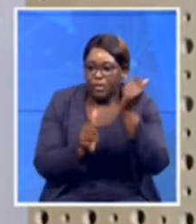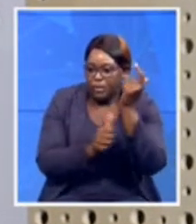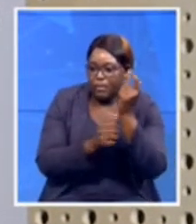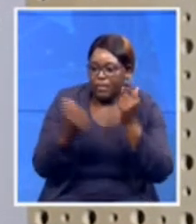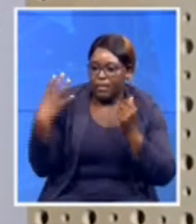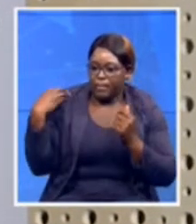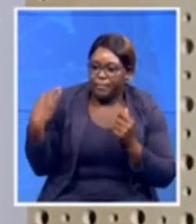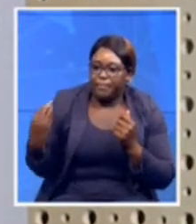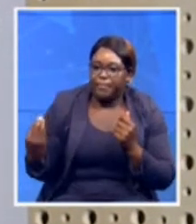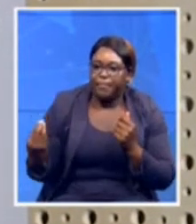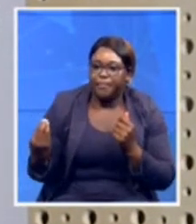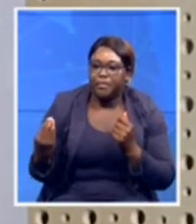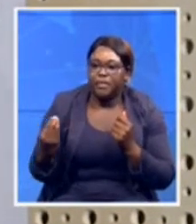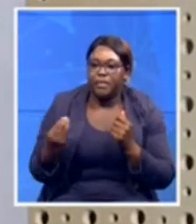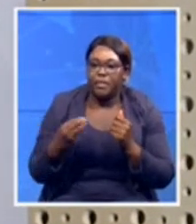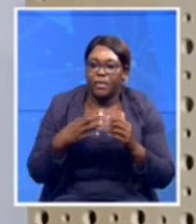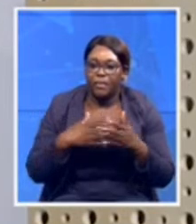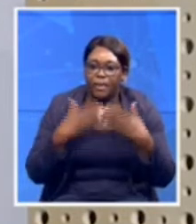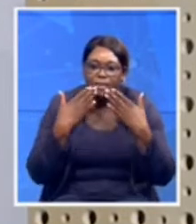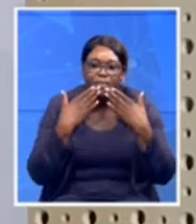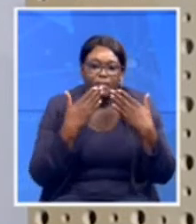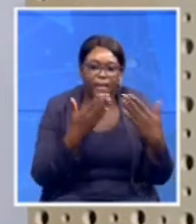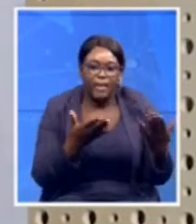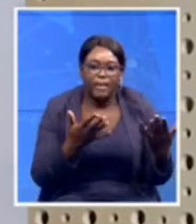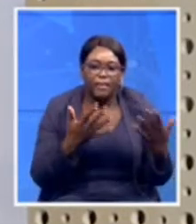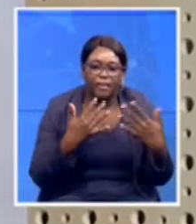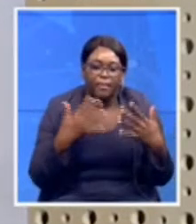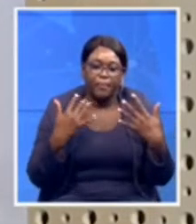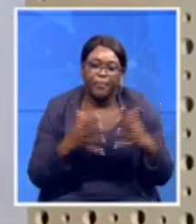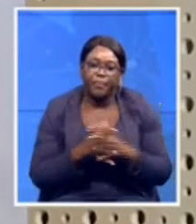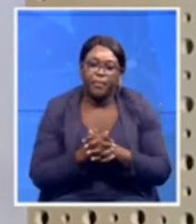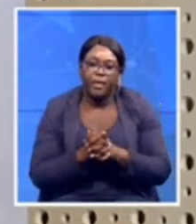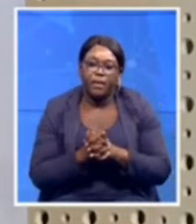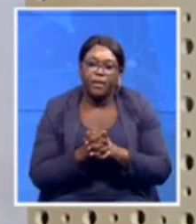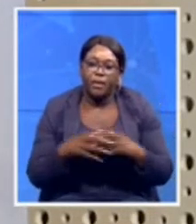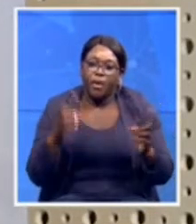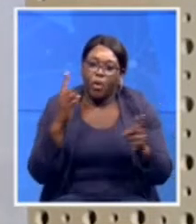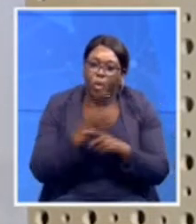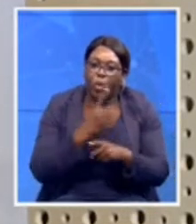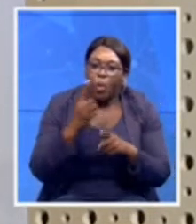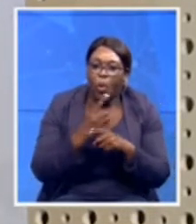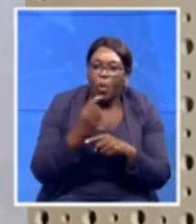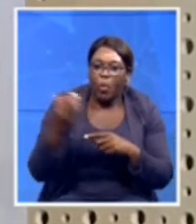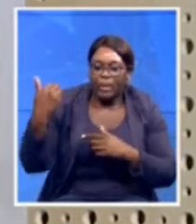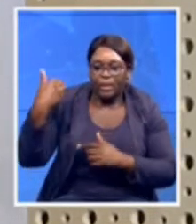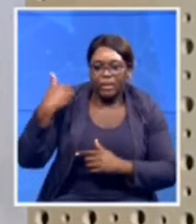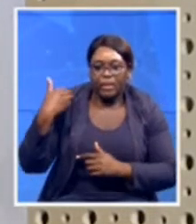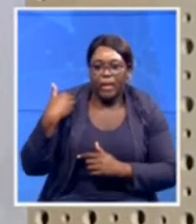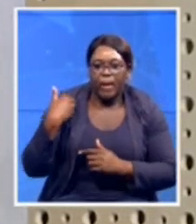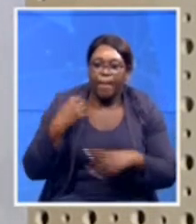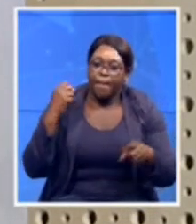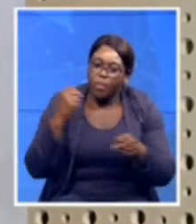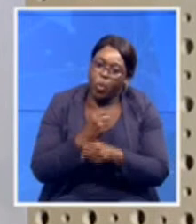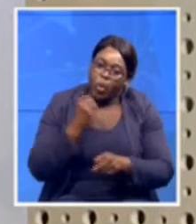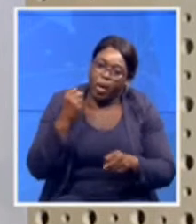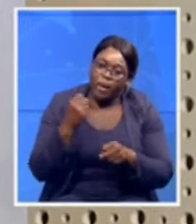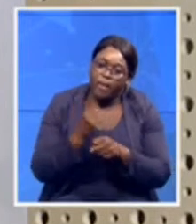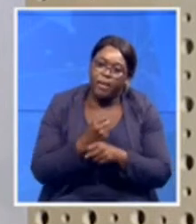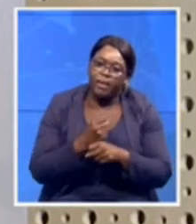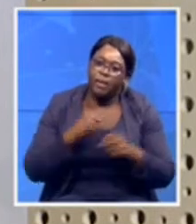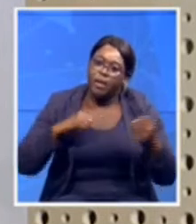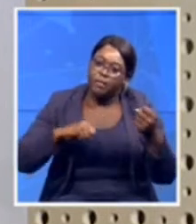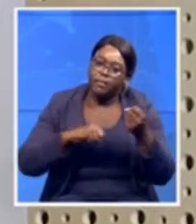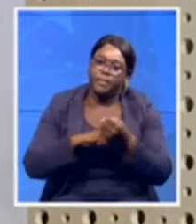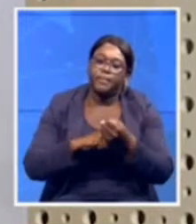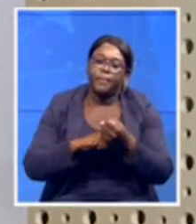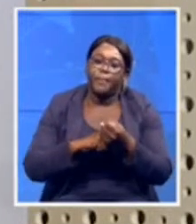for keeping us on our toes all the time, consistently ensuring that indeed we update you on the progress. And as the